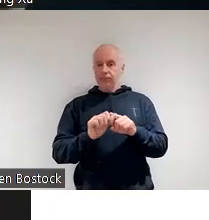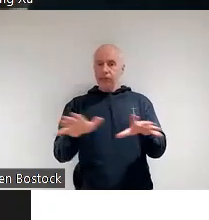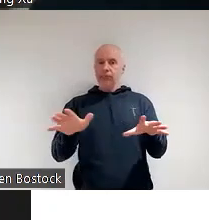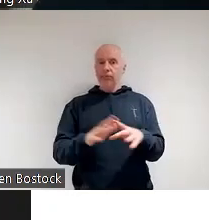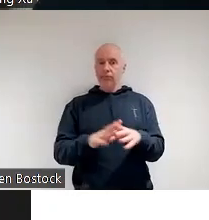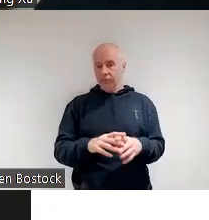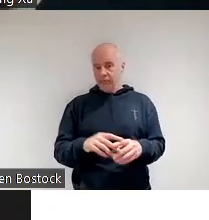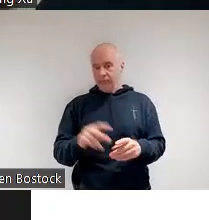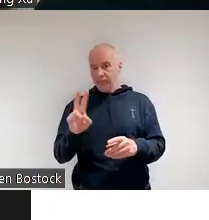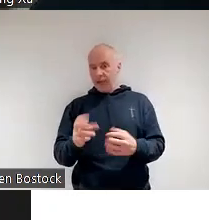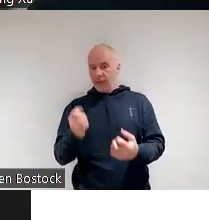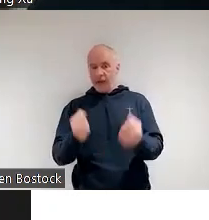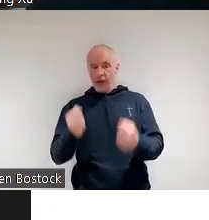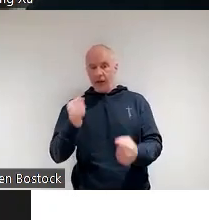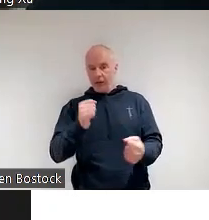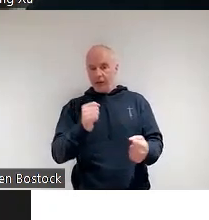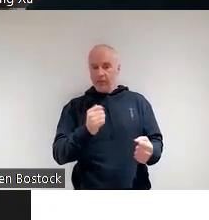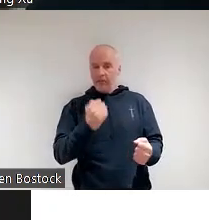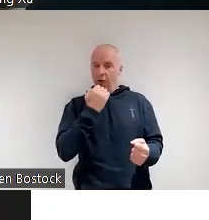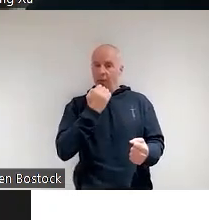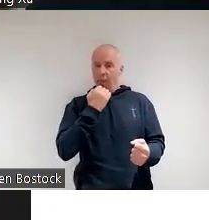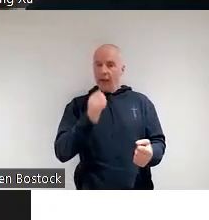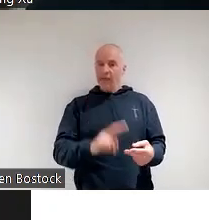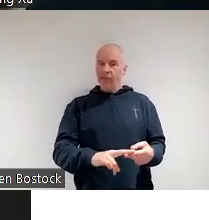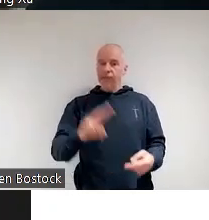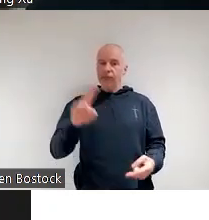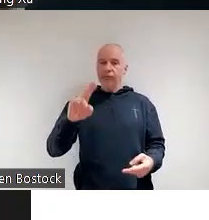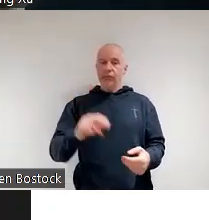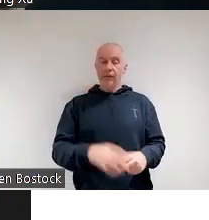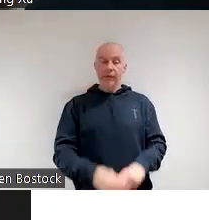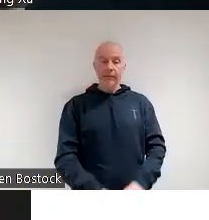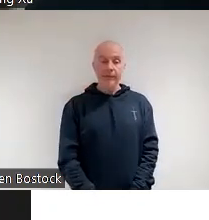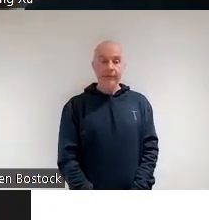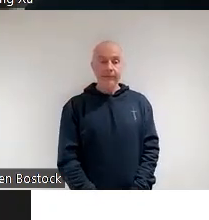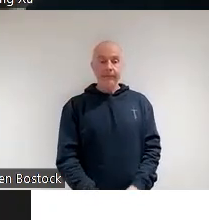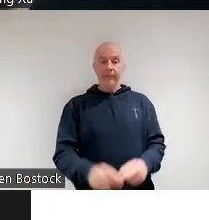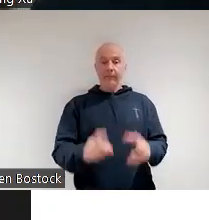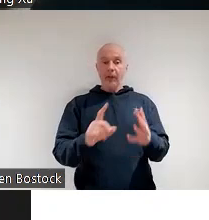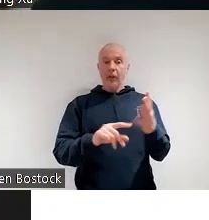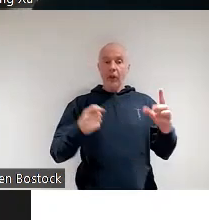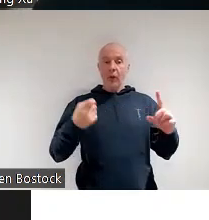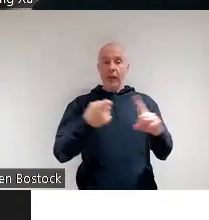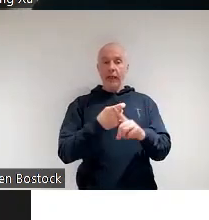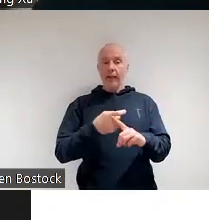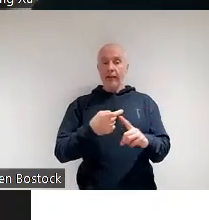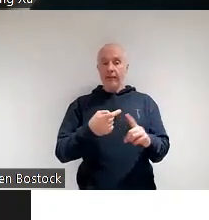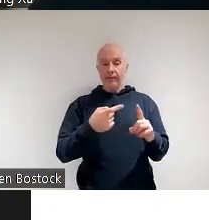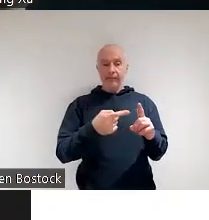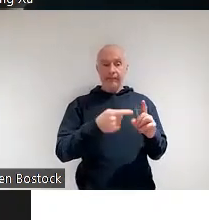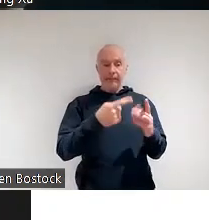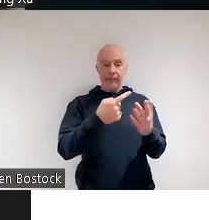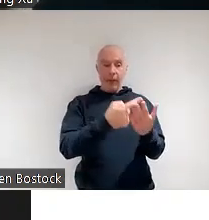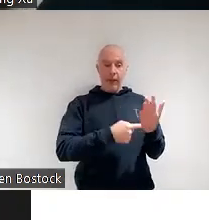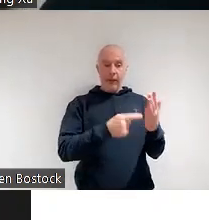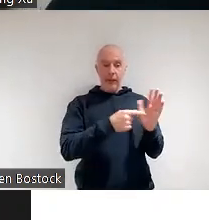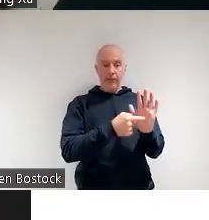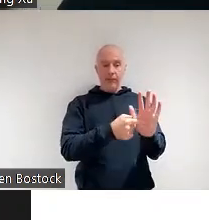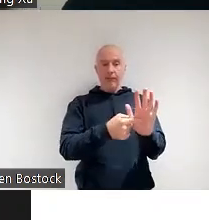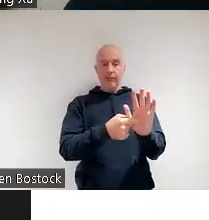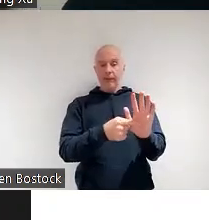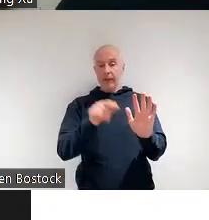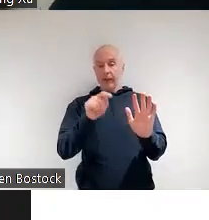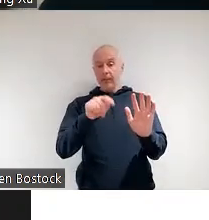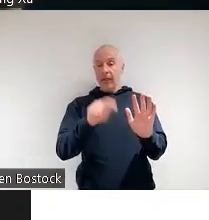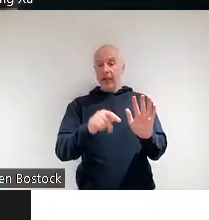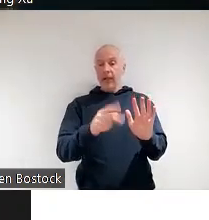you can see that UK has given the policy that by 2030, their aim